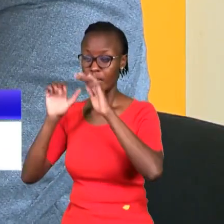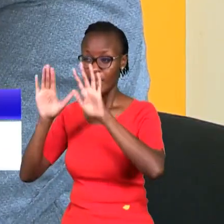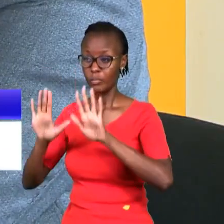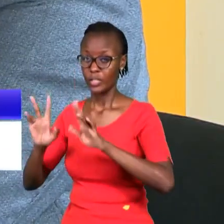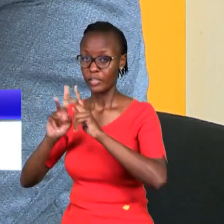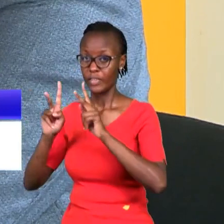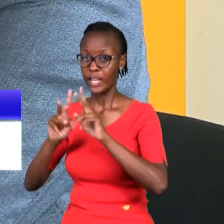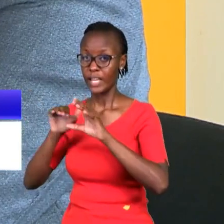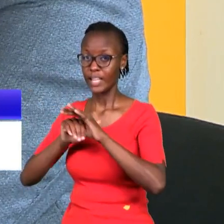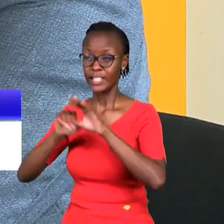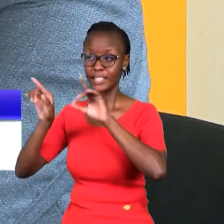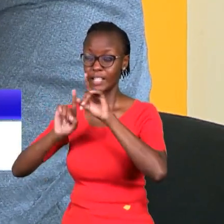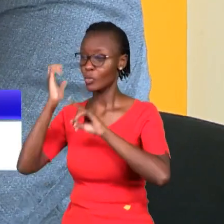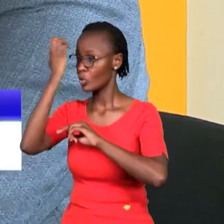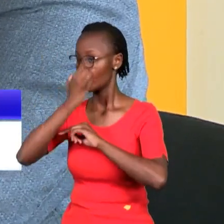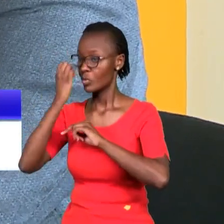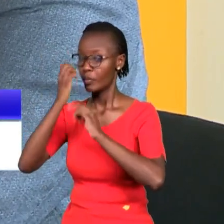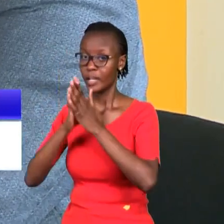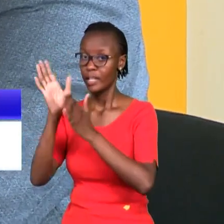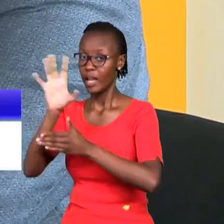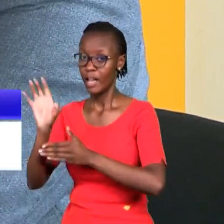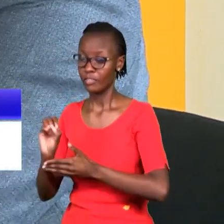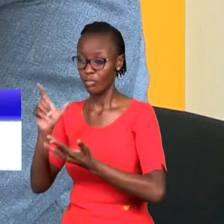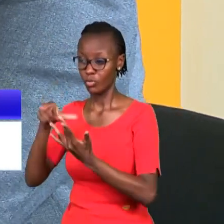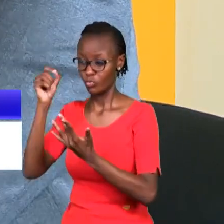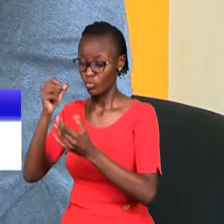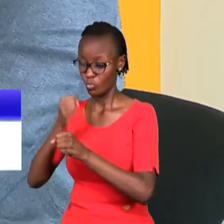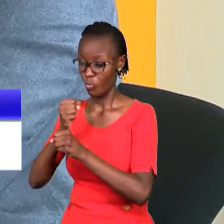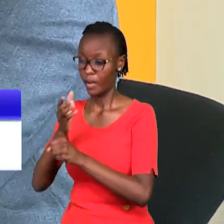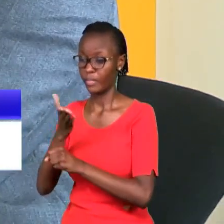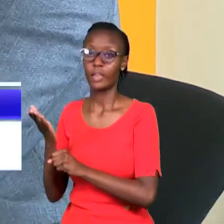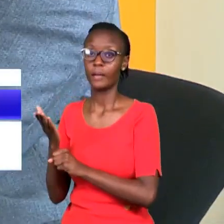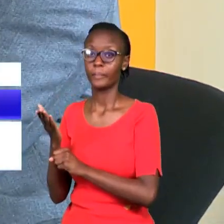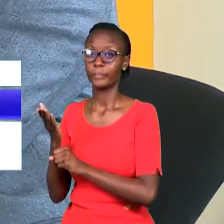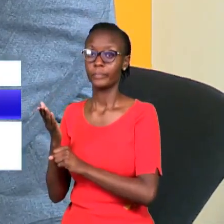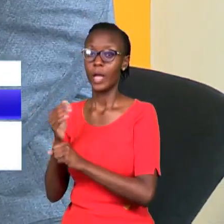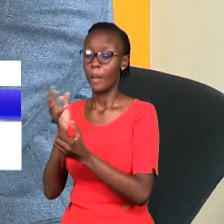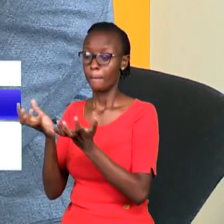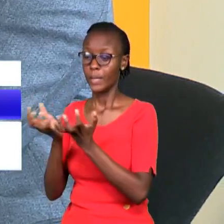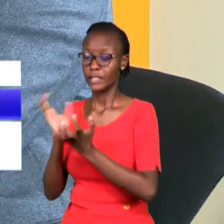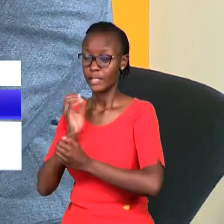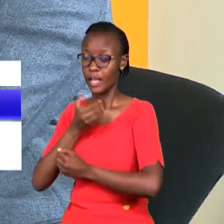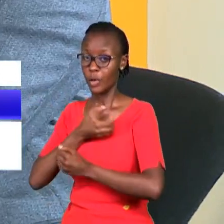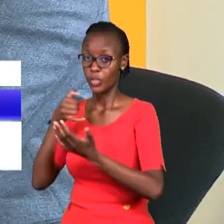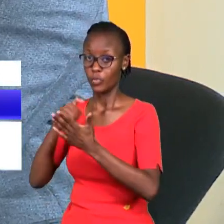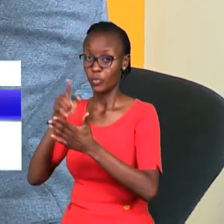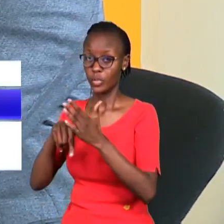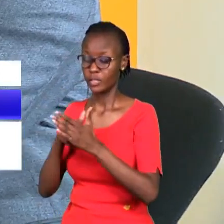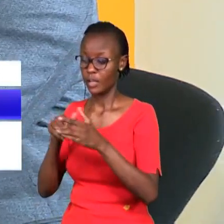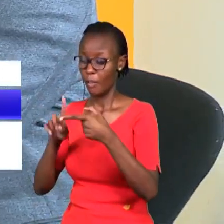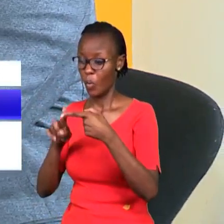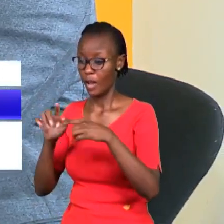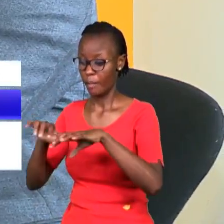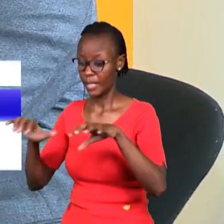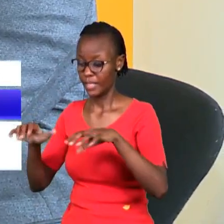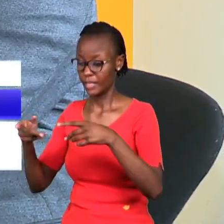Europe and Africa, where we've chosen to focus. The nature of our business includes creating a marketplace that